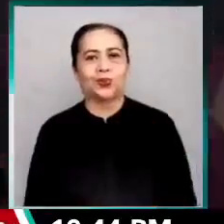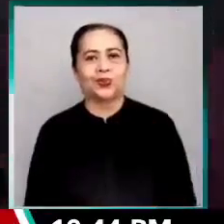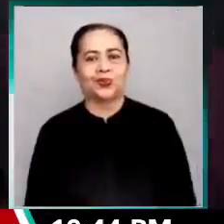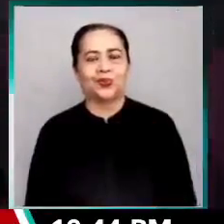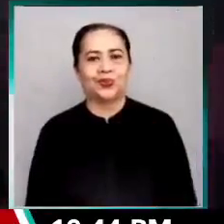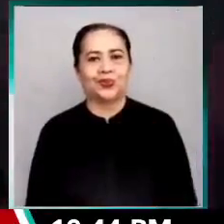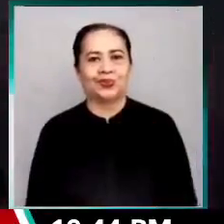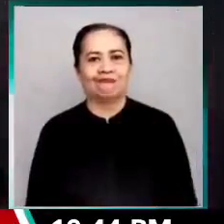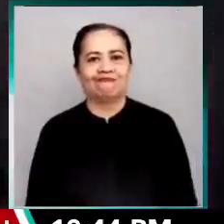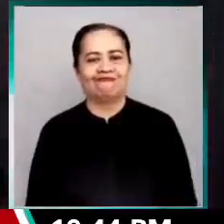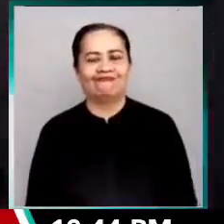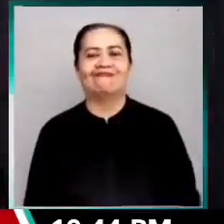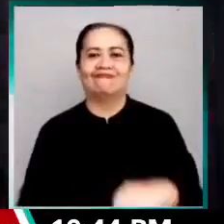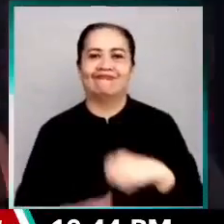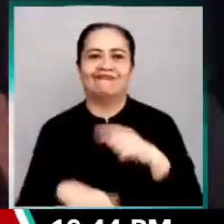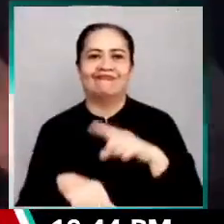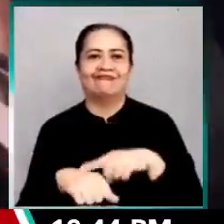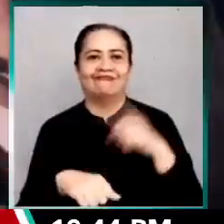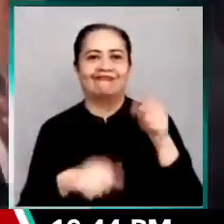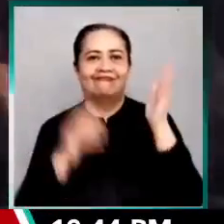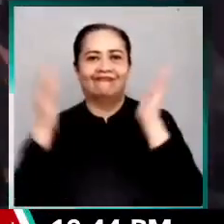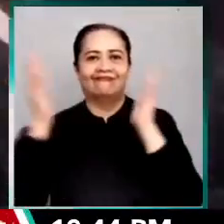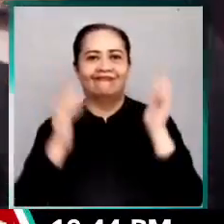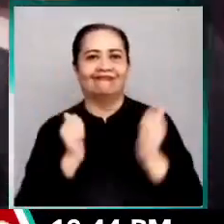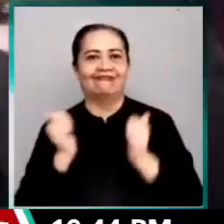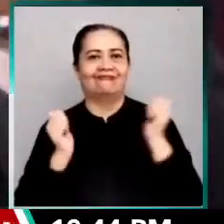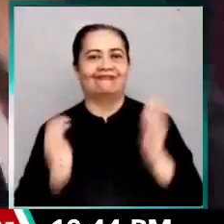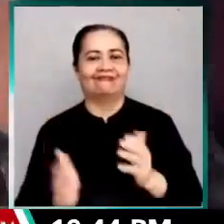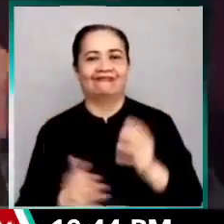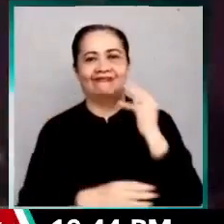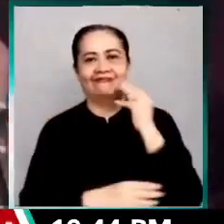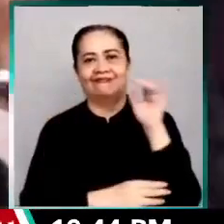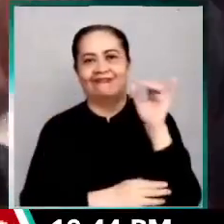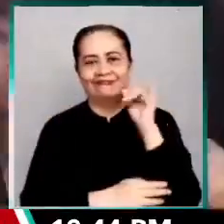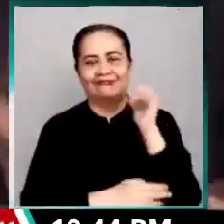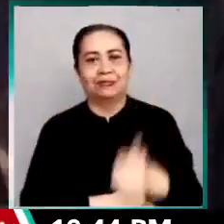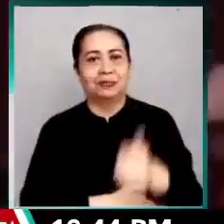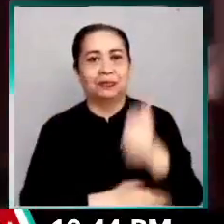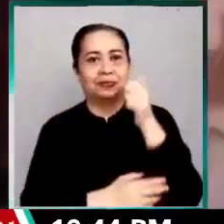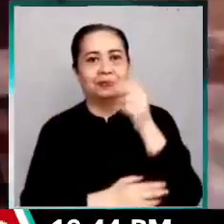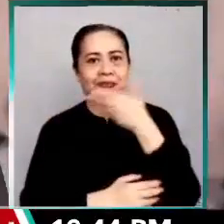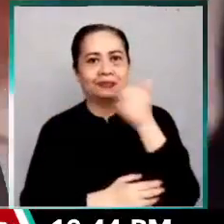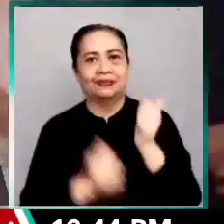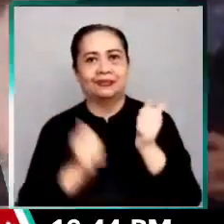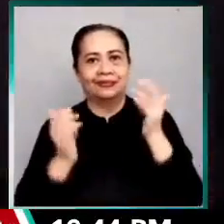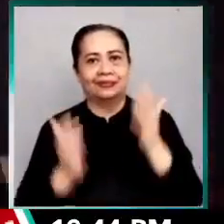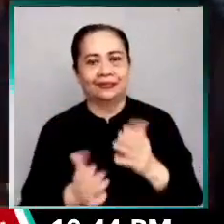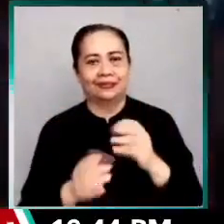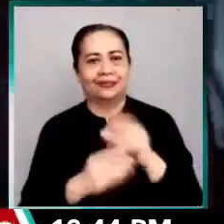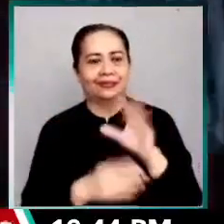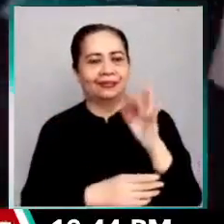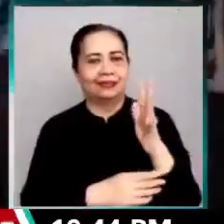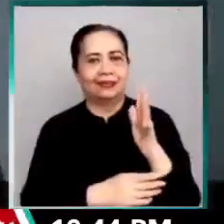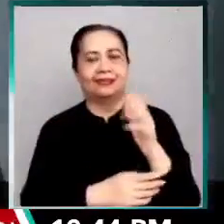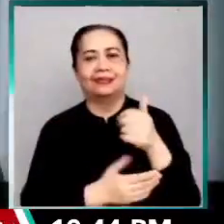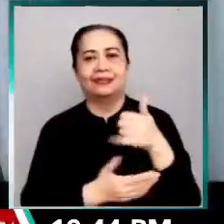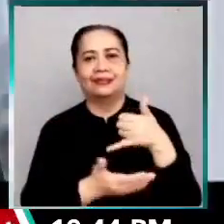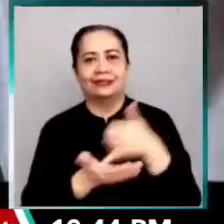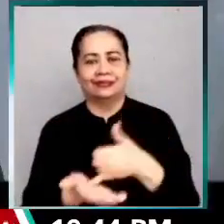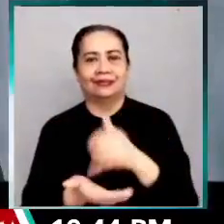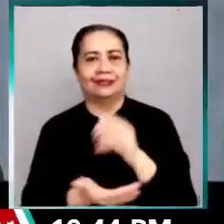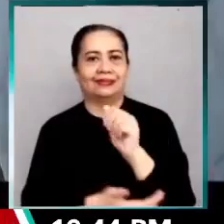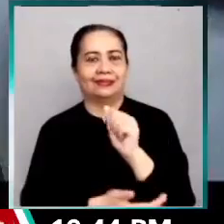proud moment parasa Malaysian actress best actress it's a 95th Academy Awards